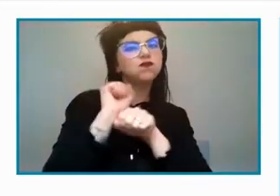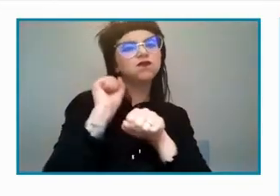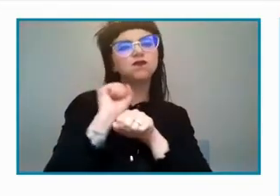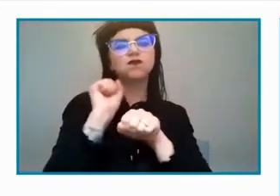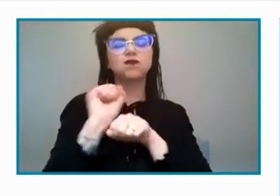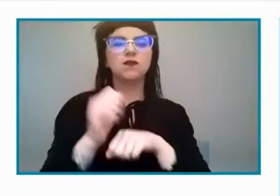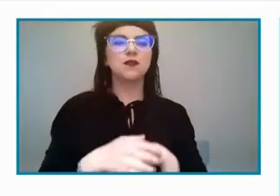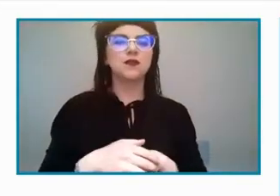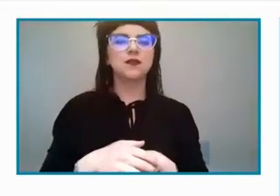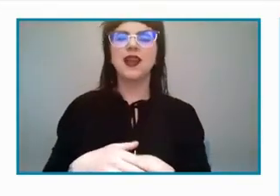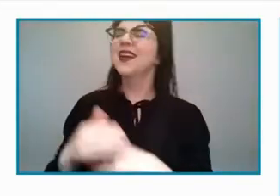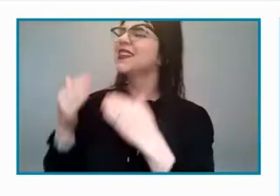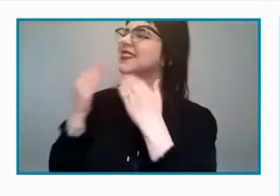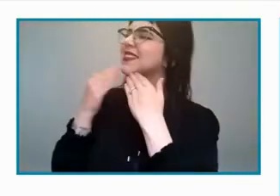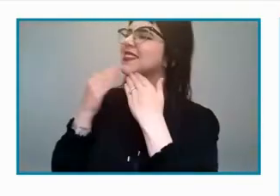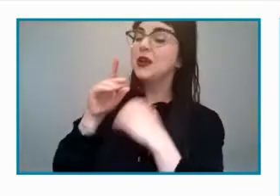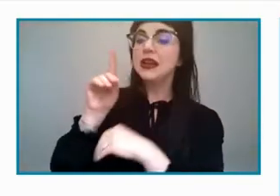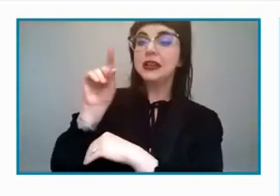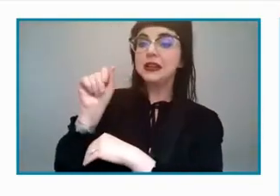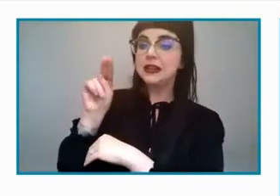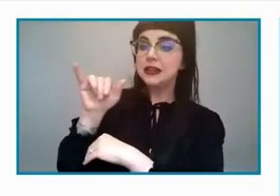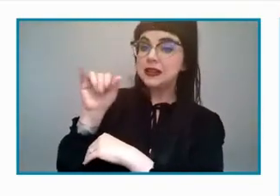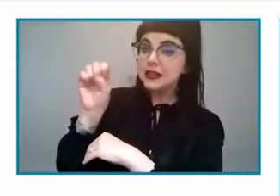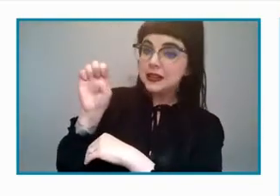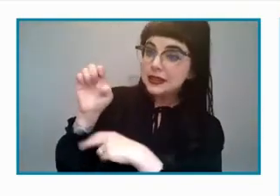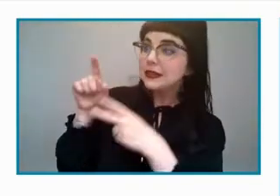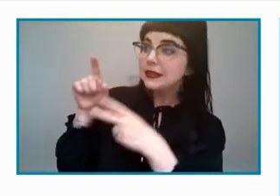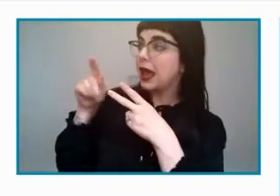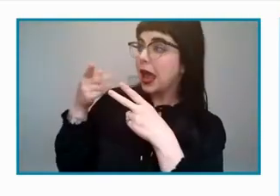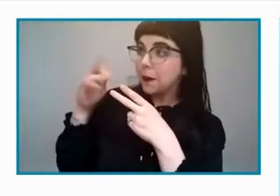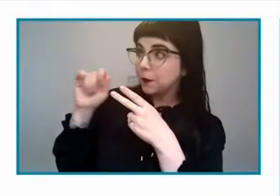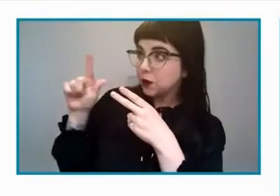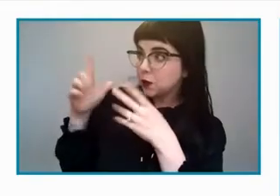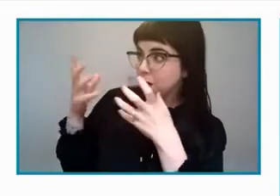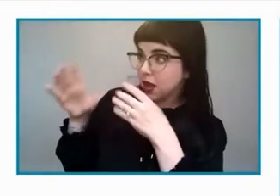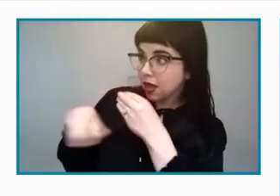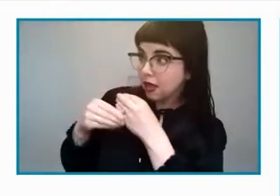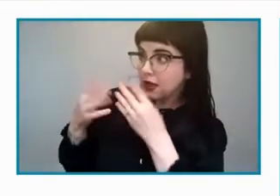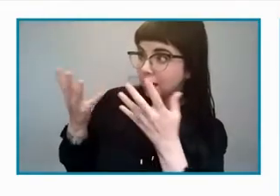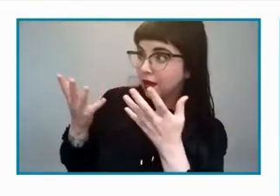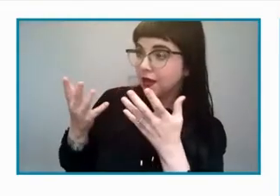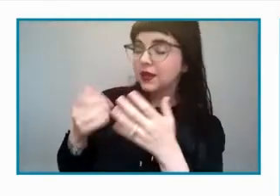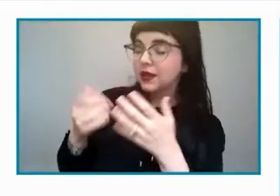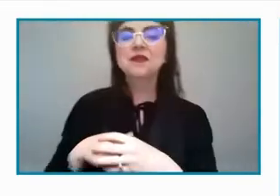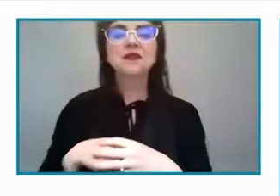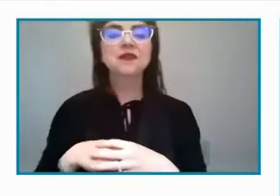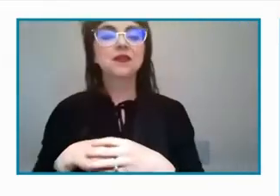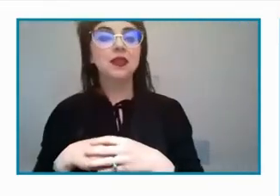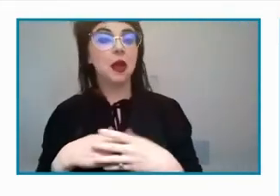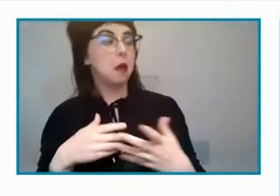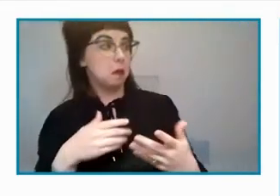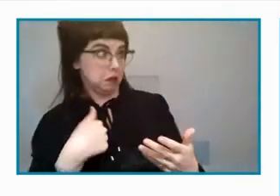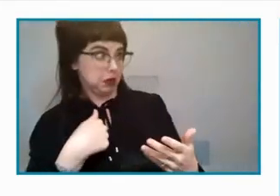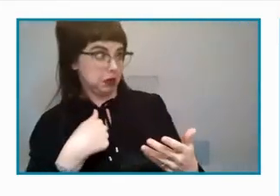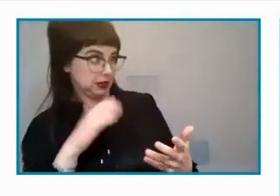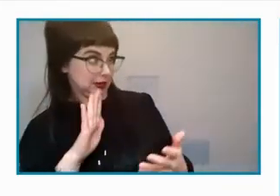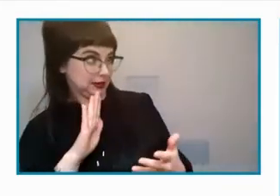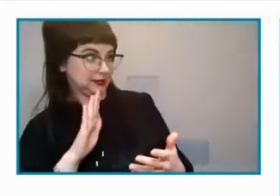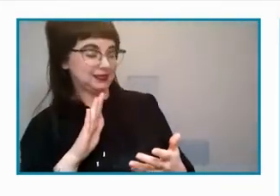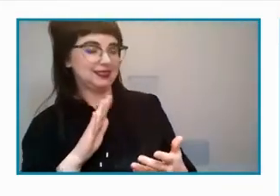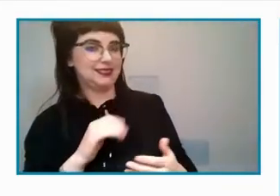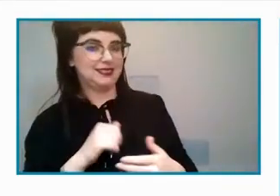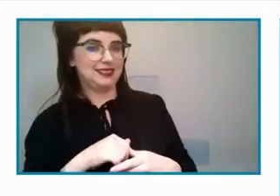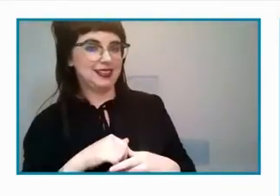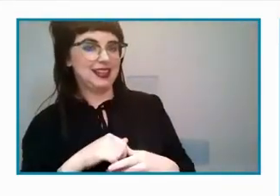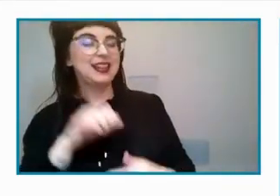Thank you. Denise, April, anything you guys want to add? Yeah, I can add it. As